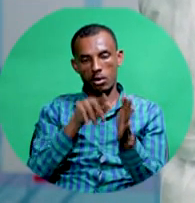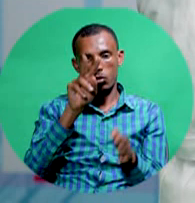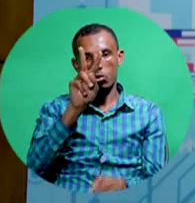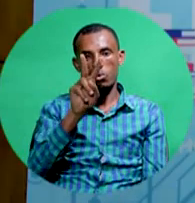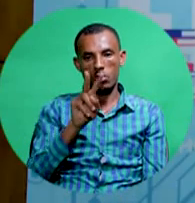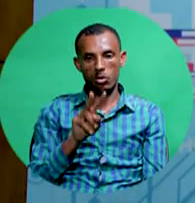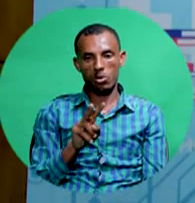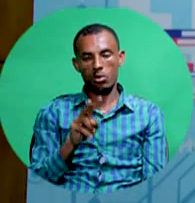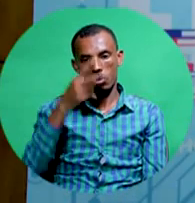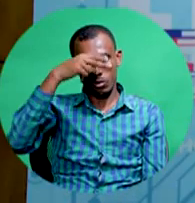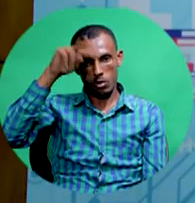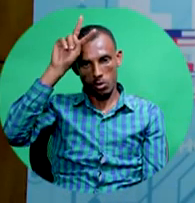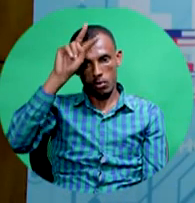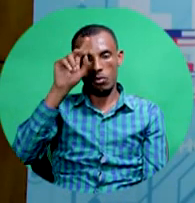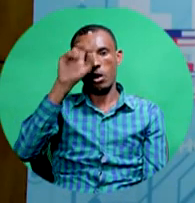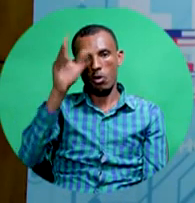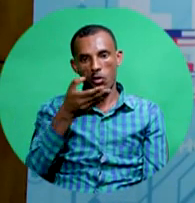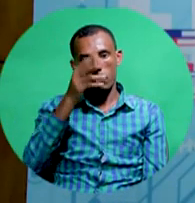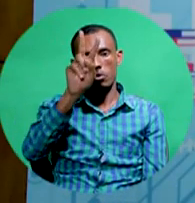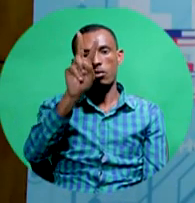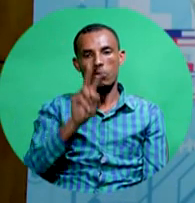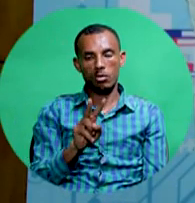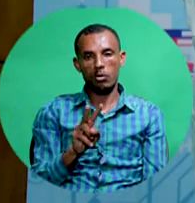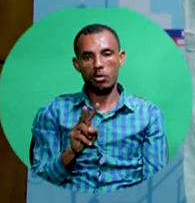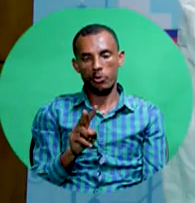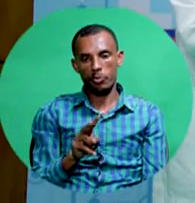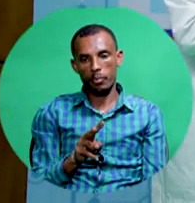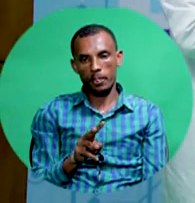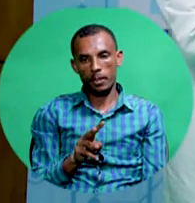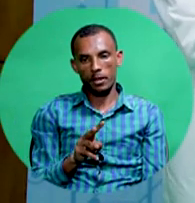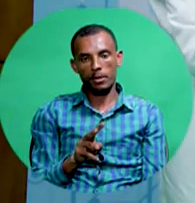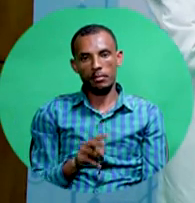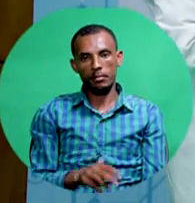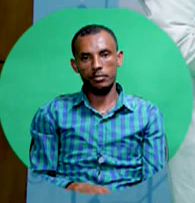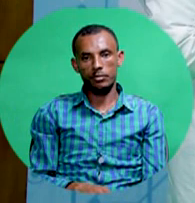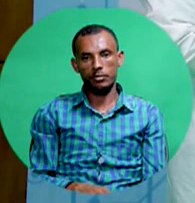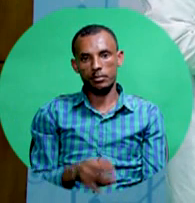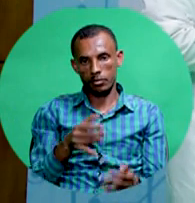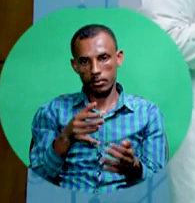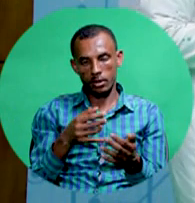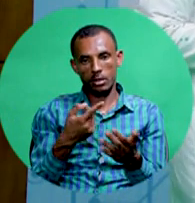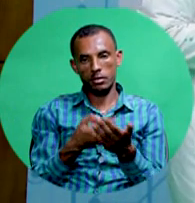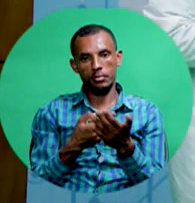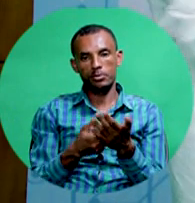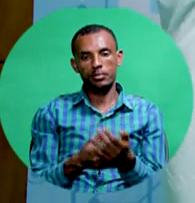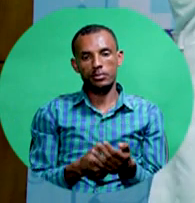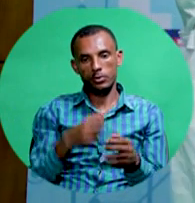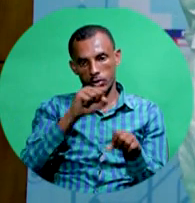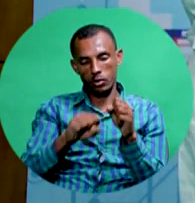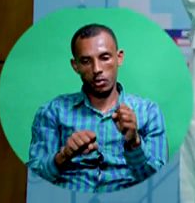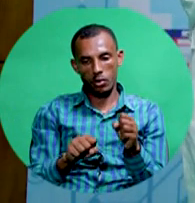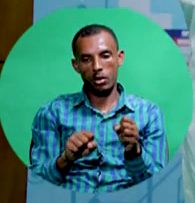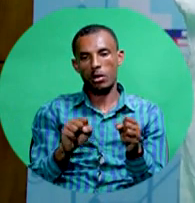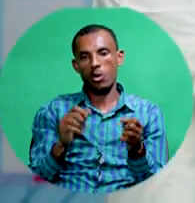2 the power of 1 over 2. When you change this squared expression in power form, it becomes this. So when